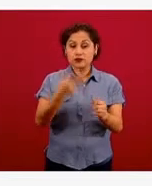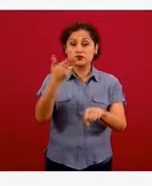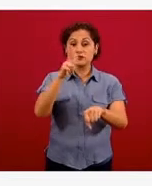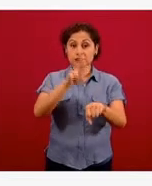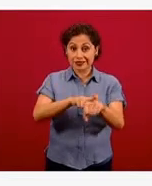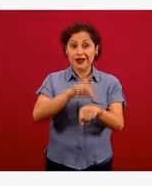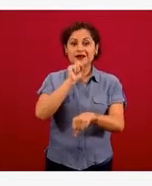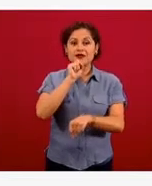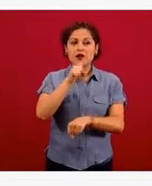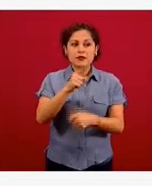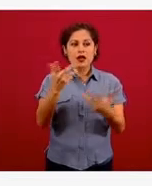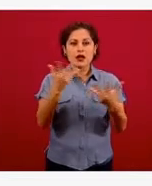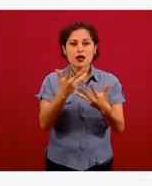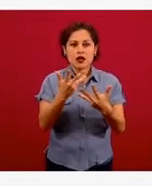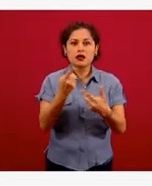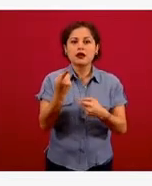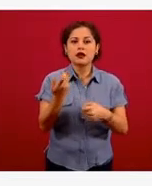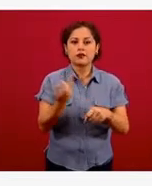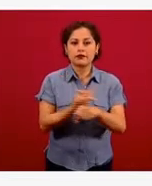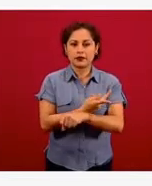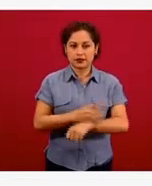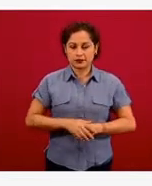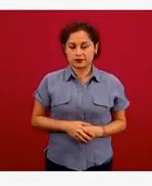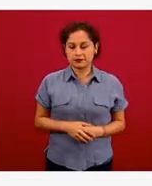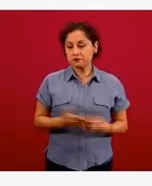This process of presenting